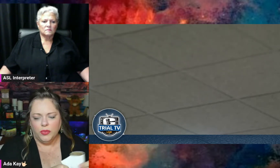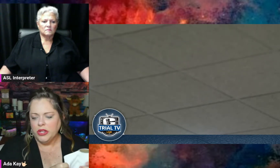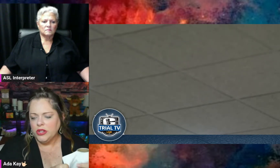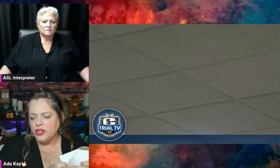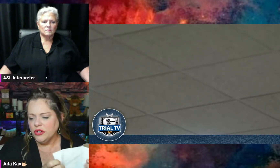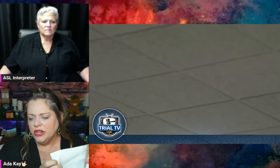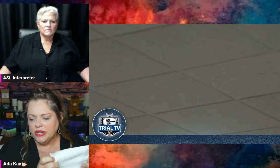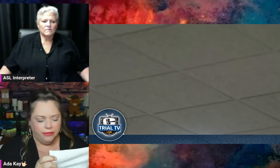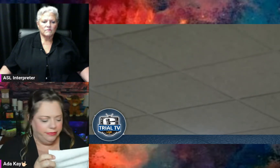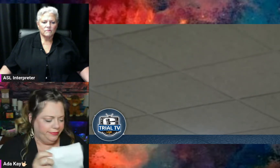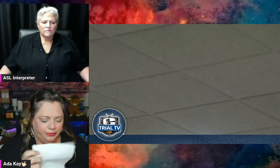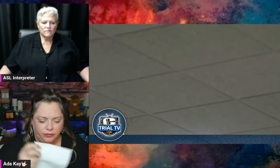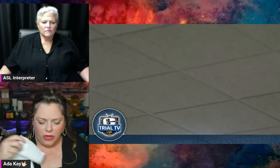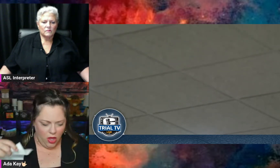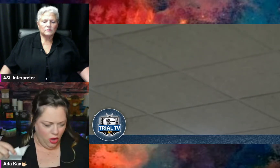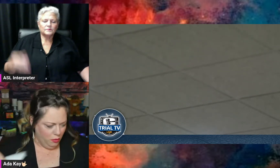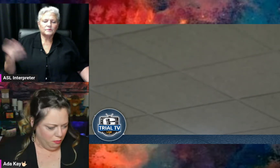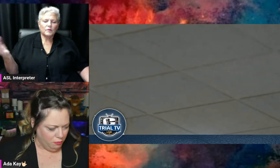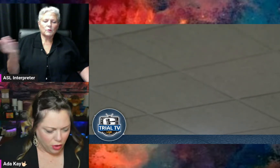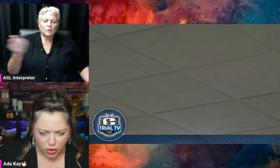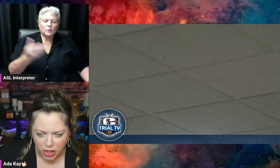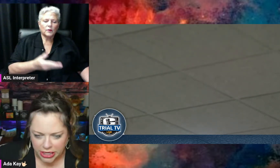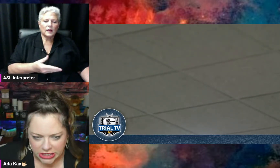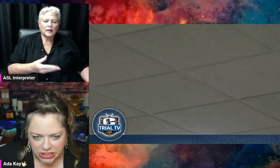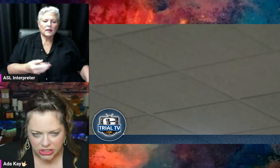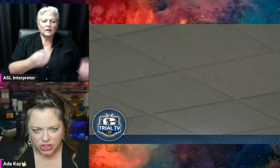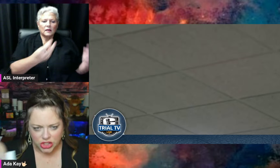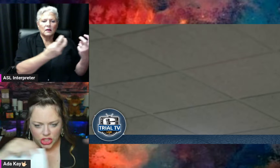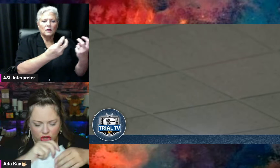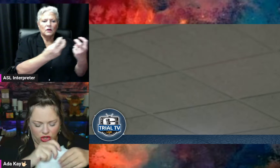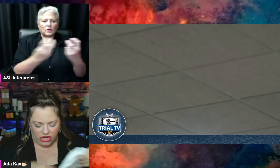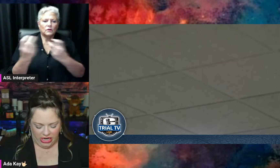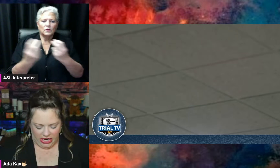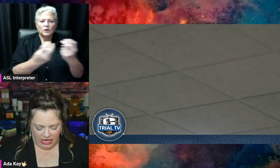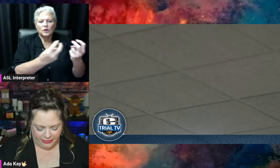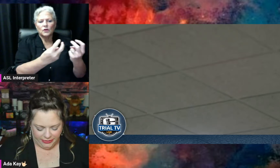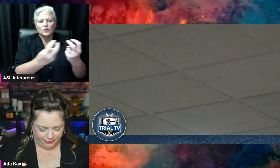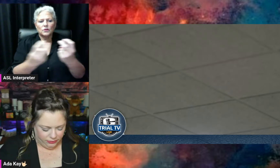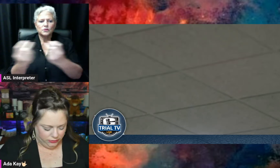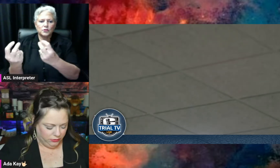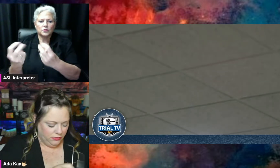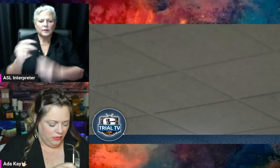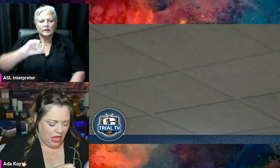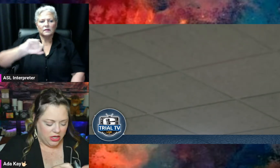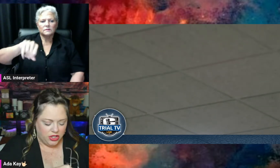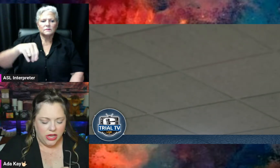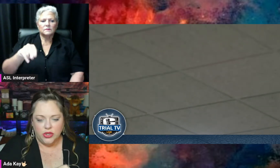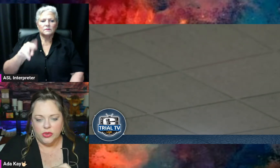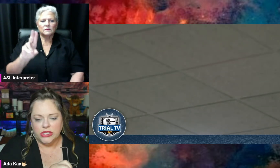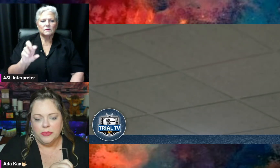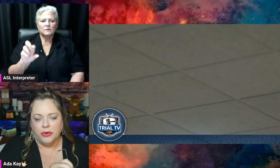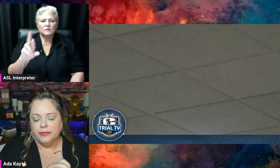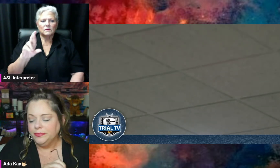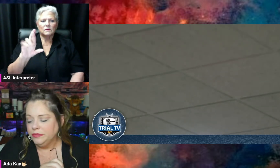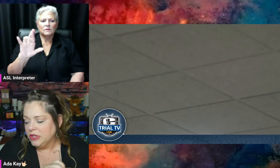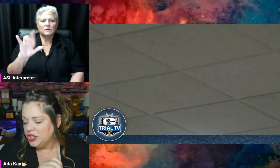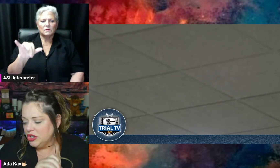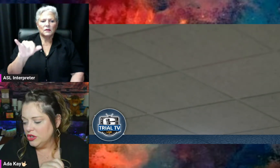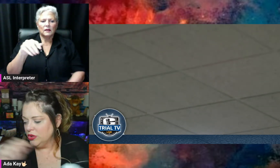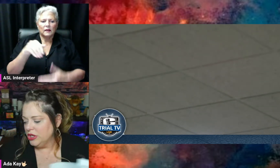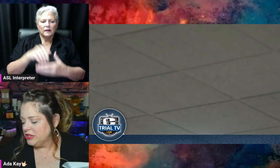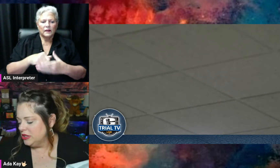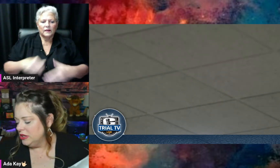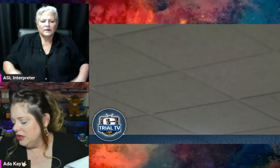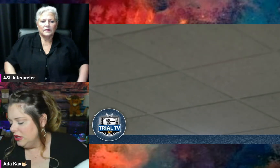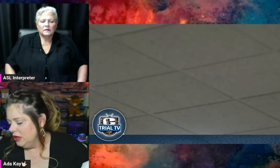So they're bringing the jury in. Bring the jury. Actually, I do it separate. I should